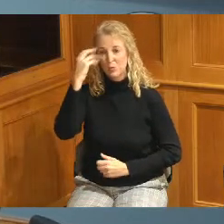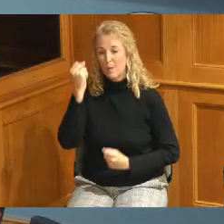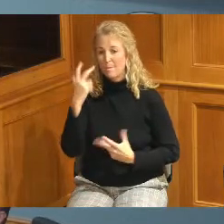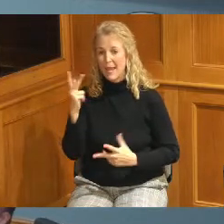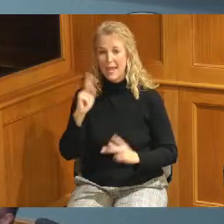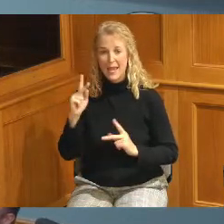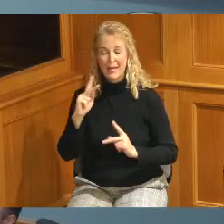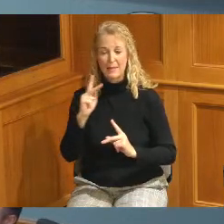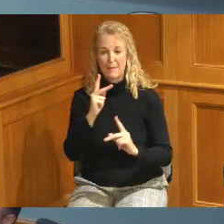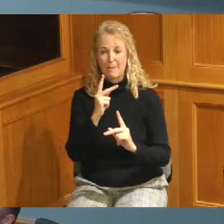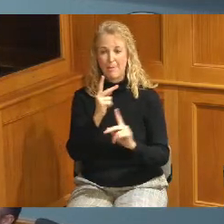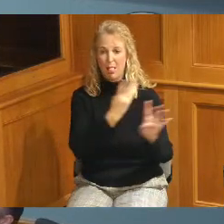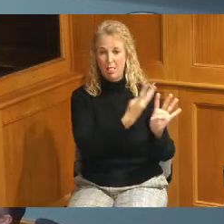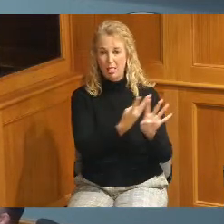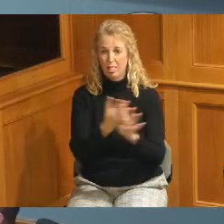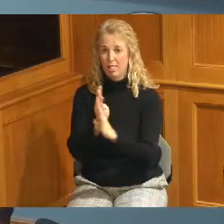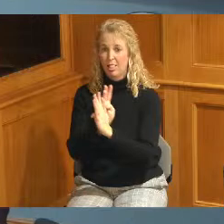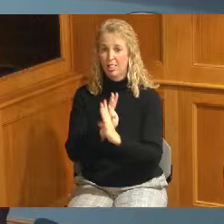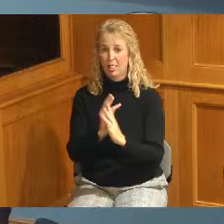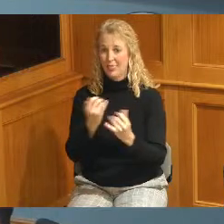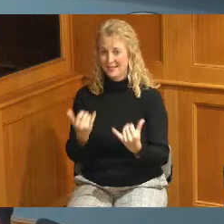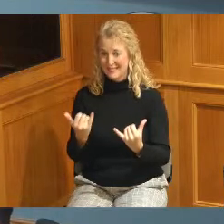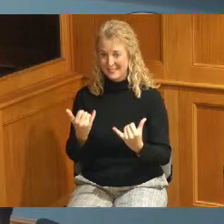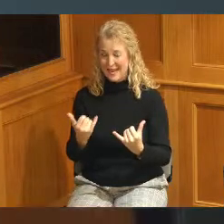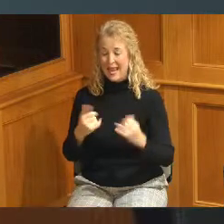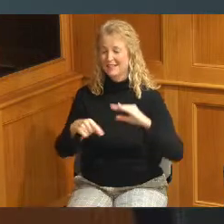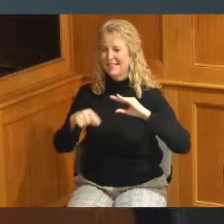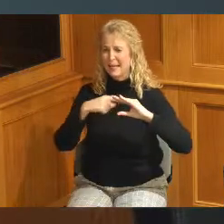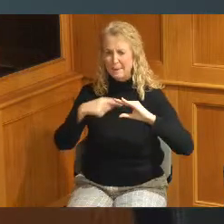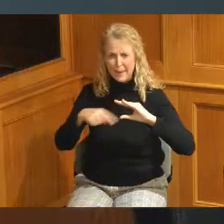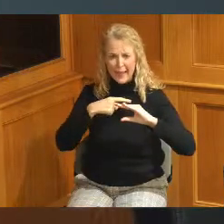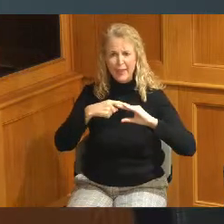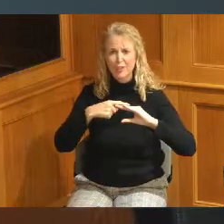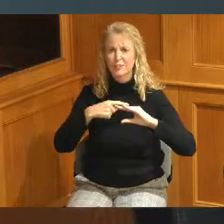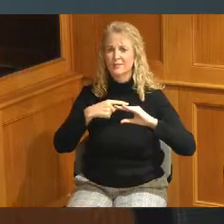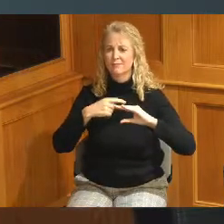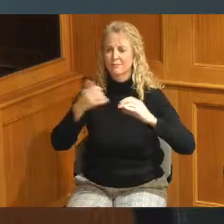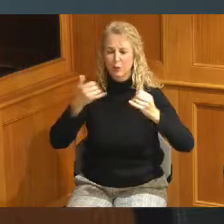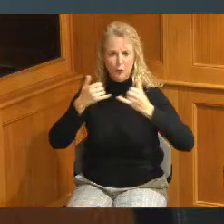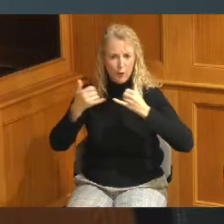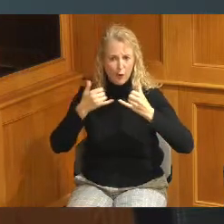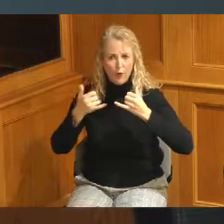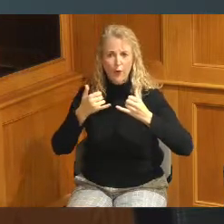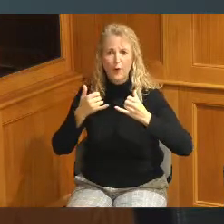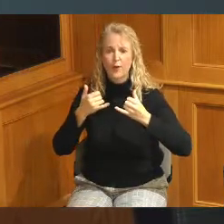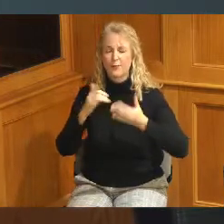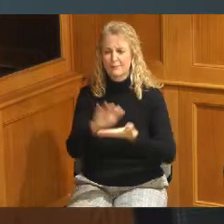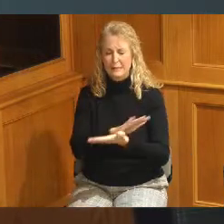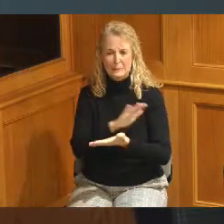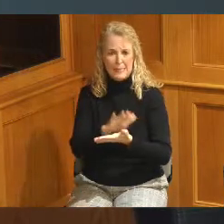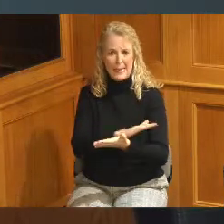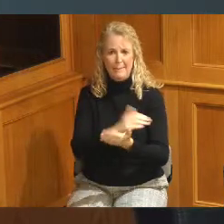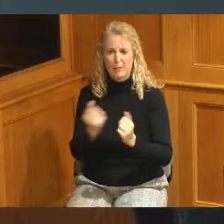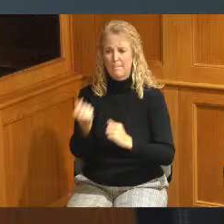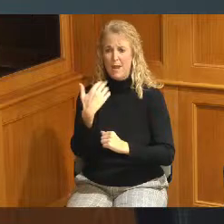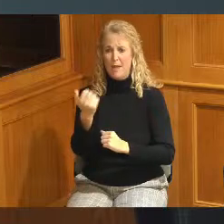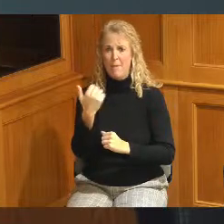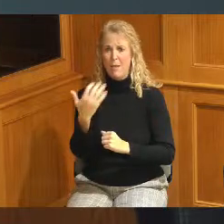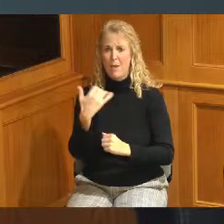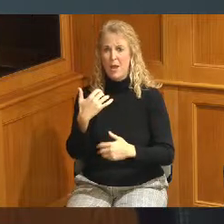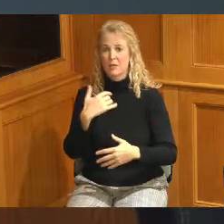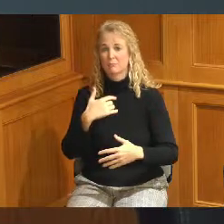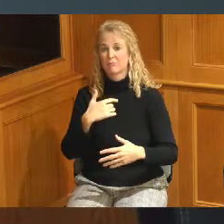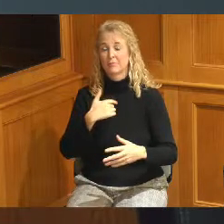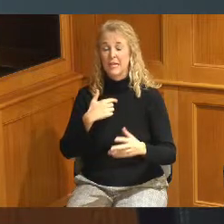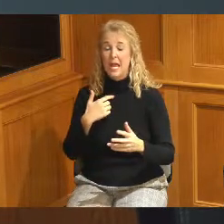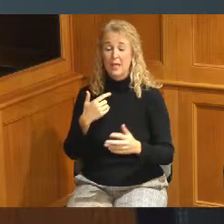today and has sent emails, and all of the residents that I've had a chance to